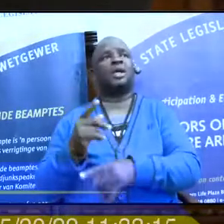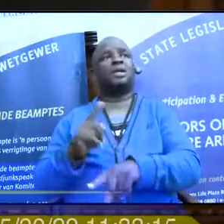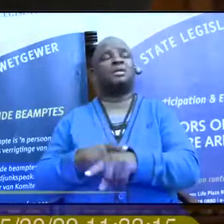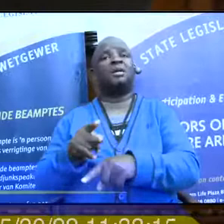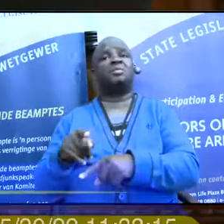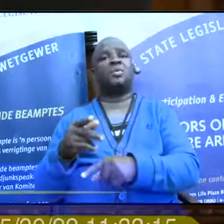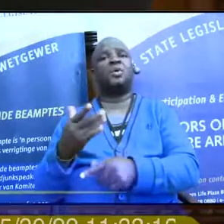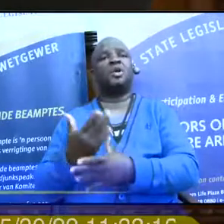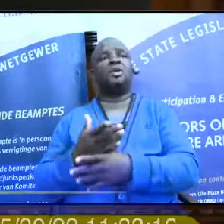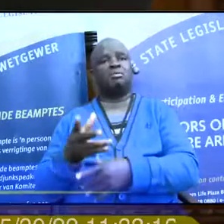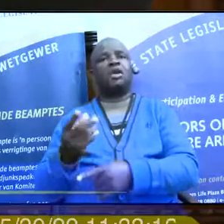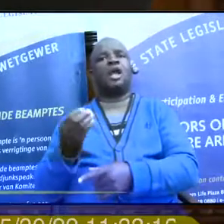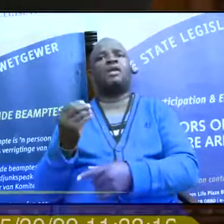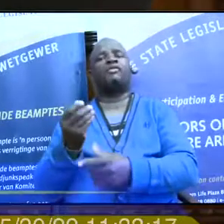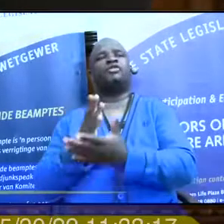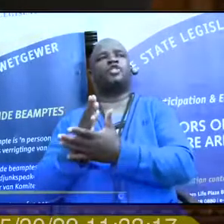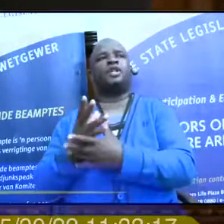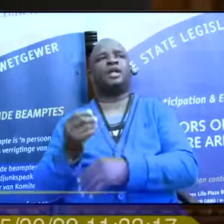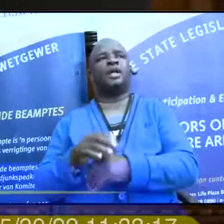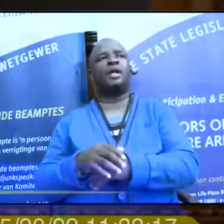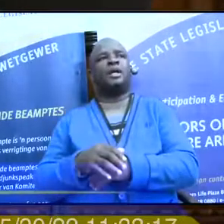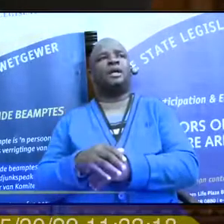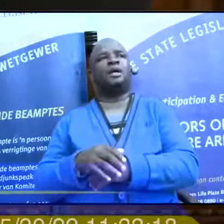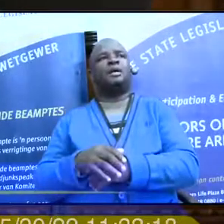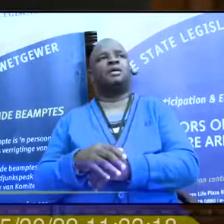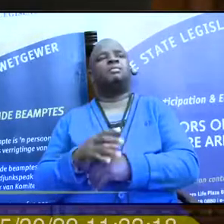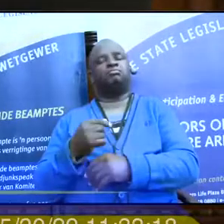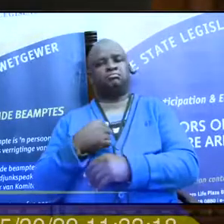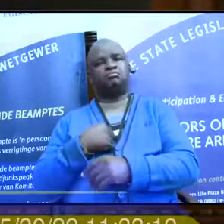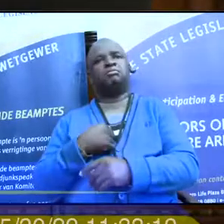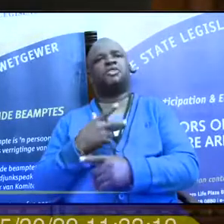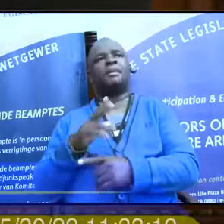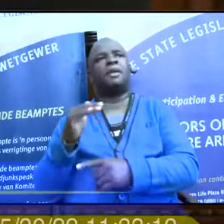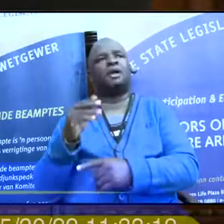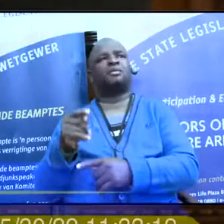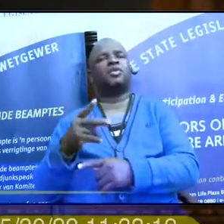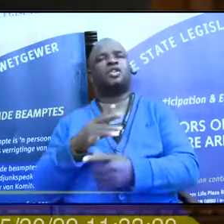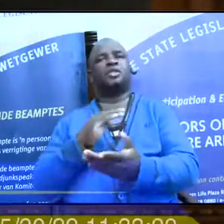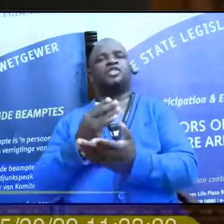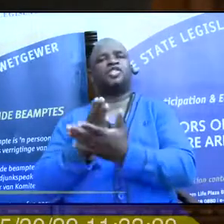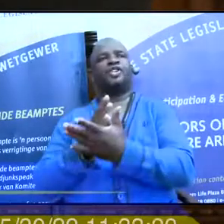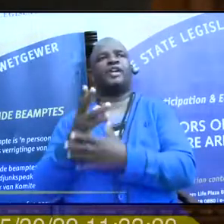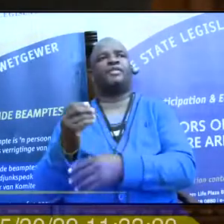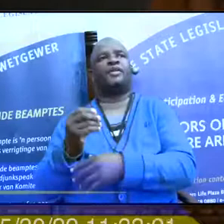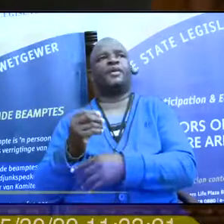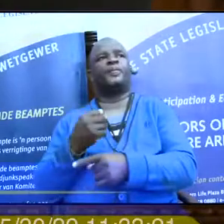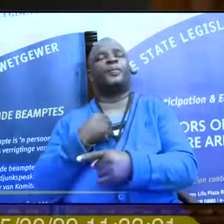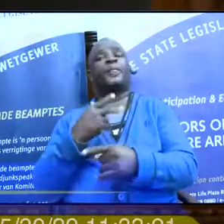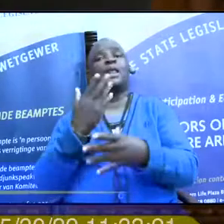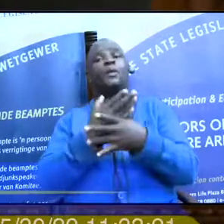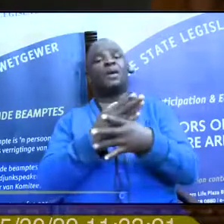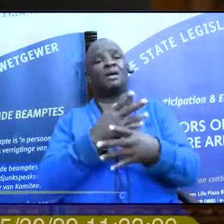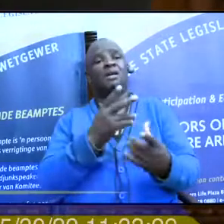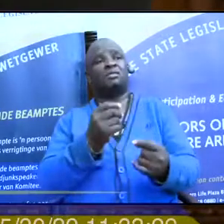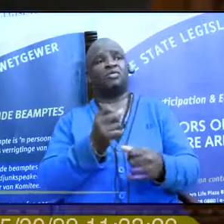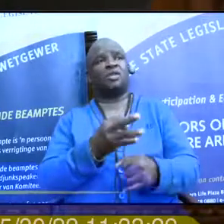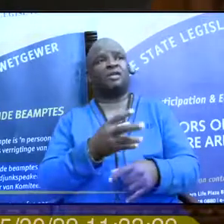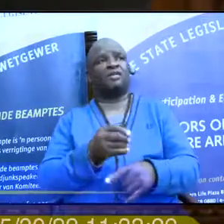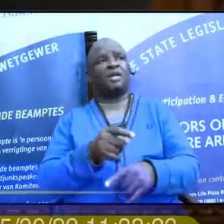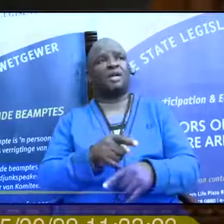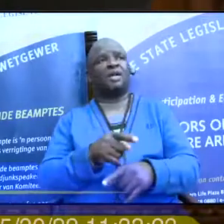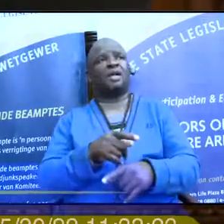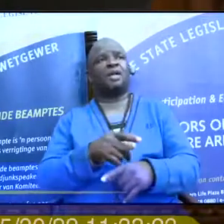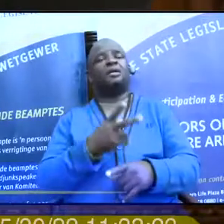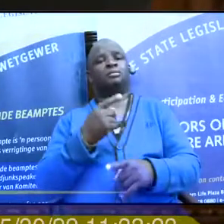i had shares and i was a shareholder of that bank and your workers those who worked in that organization